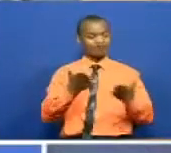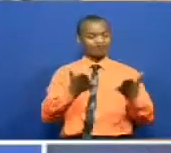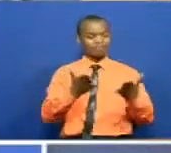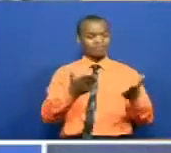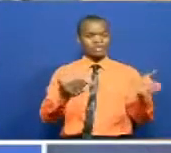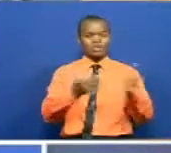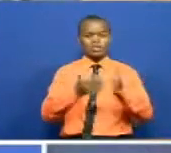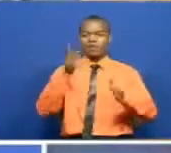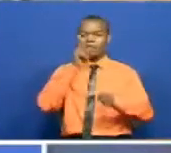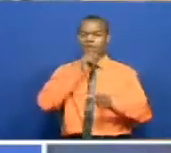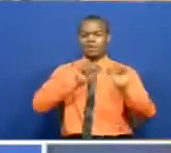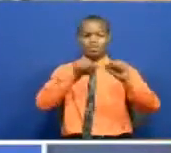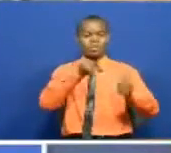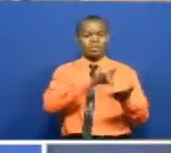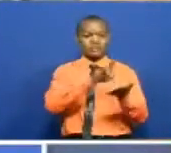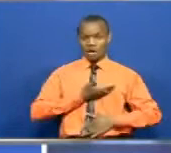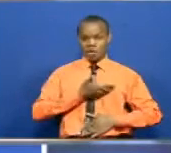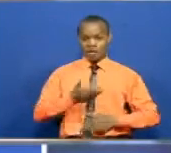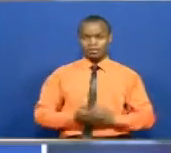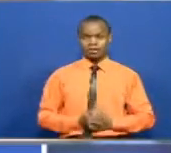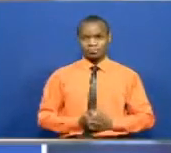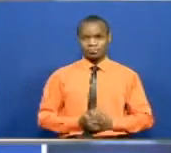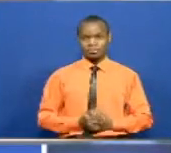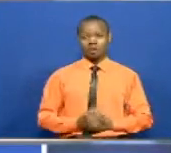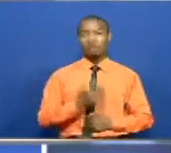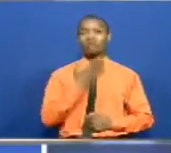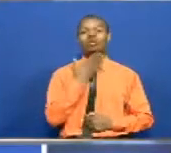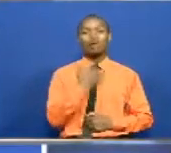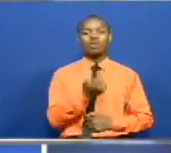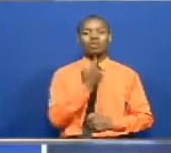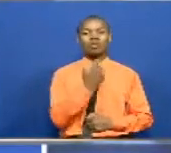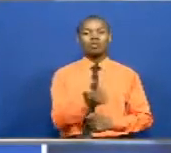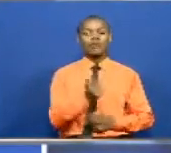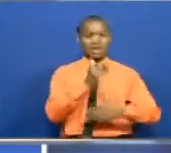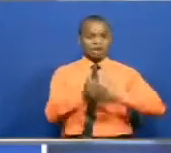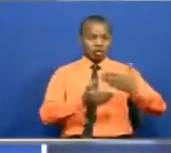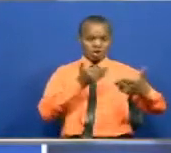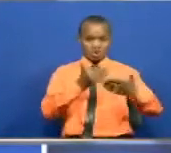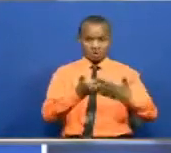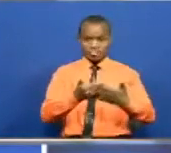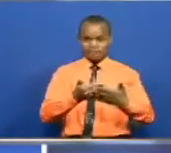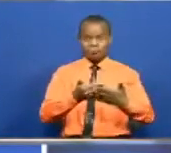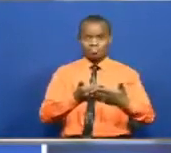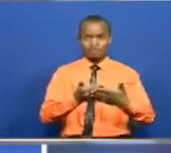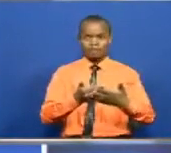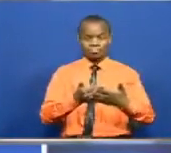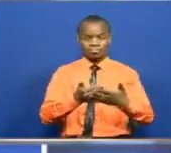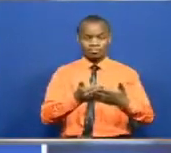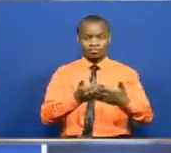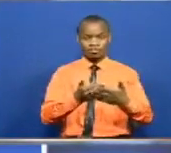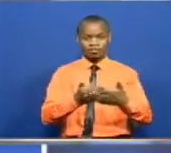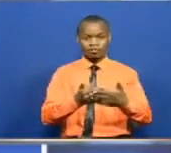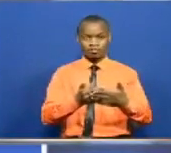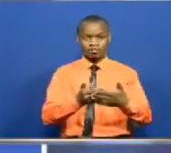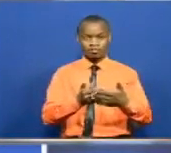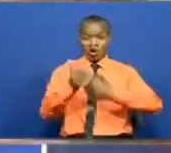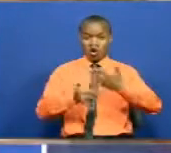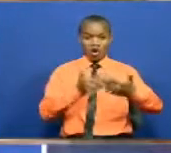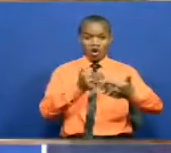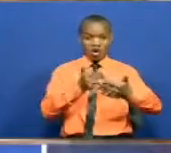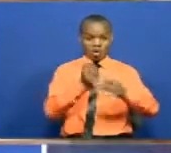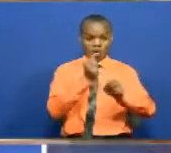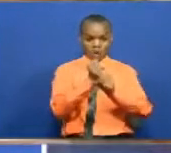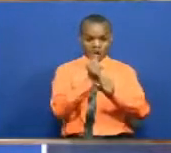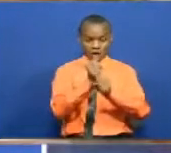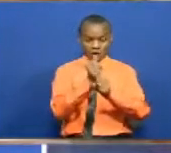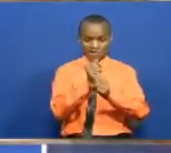This comes as a section of youth from Kitui is accusing Wiper Purity of undermining Governor Charity Ngilu's leadership and plotting an impeachment